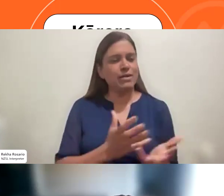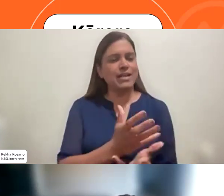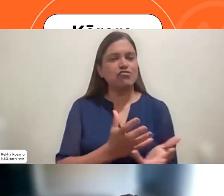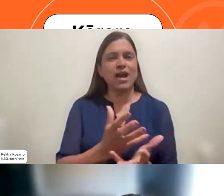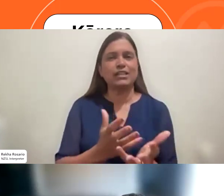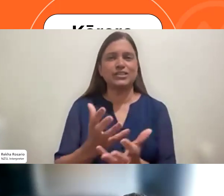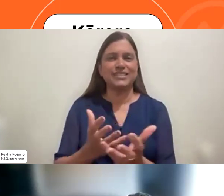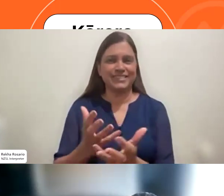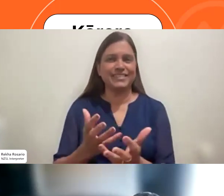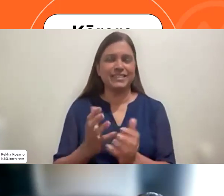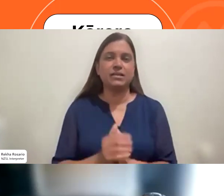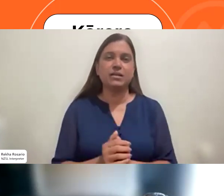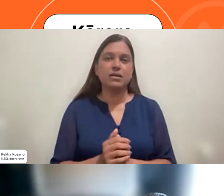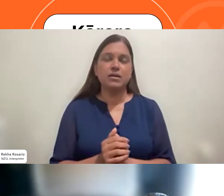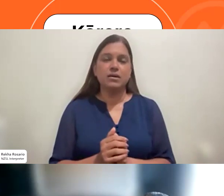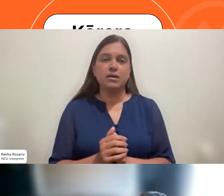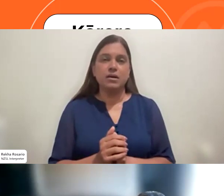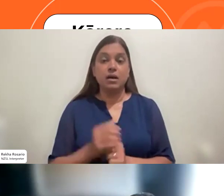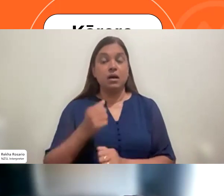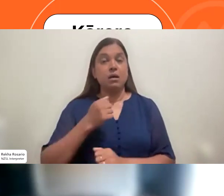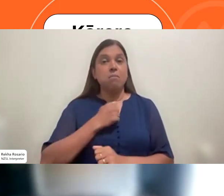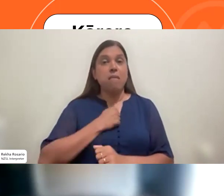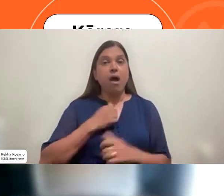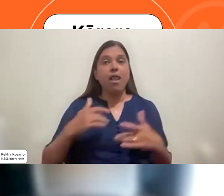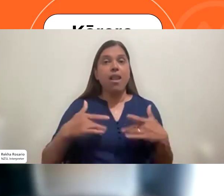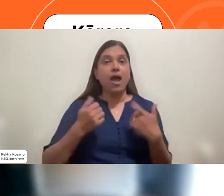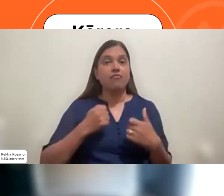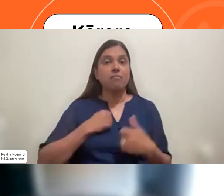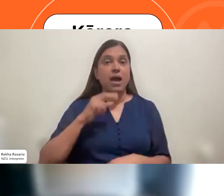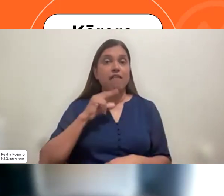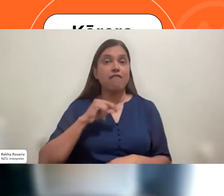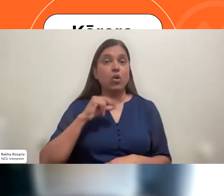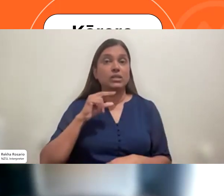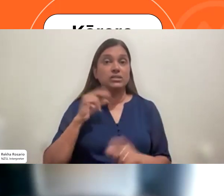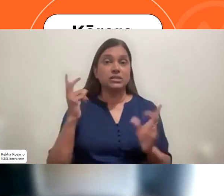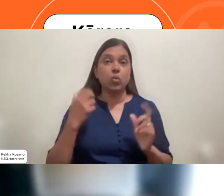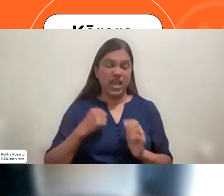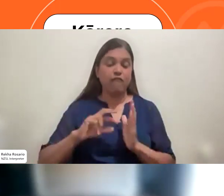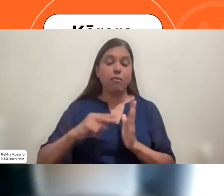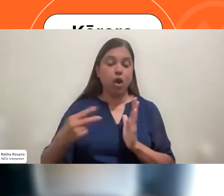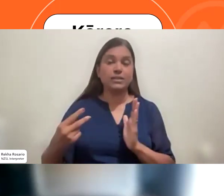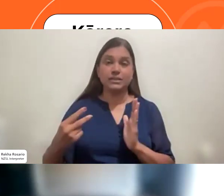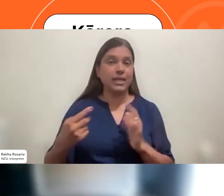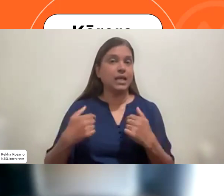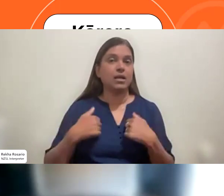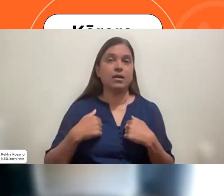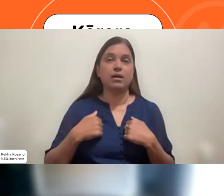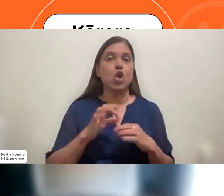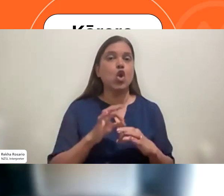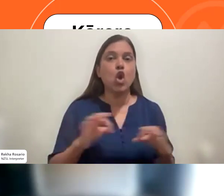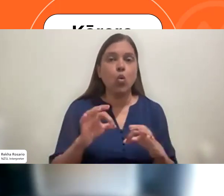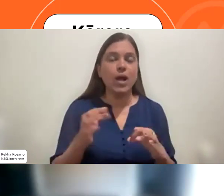So yeah, we have a policy at My Life, My Voice that no one will lose their job to AI, and we just will